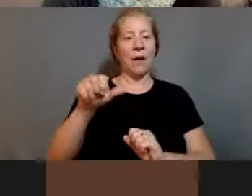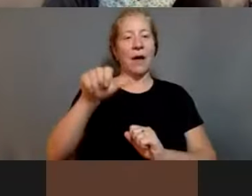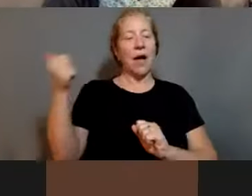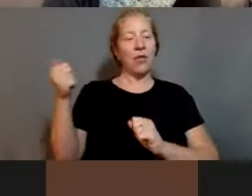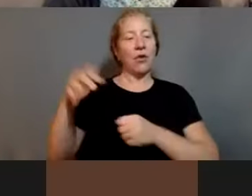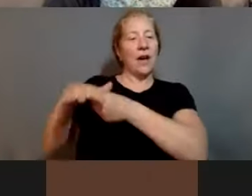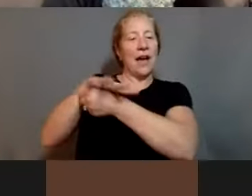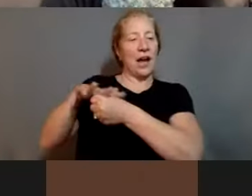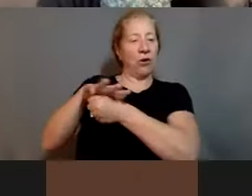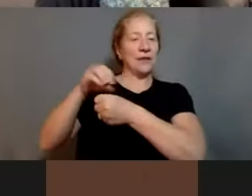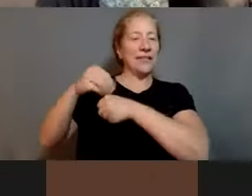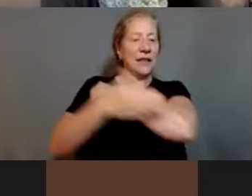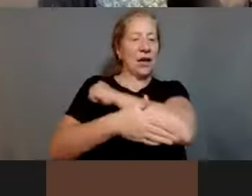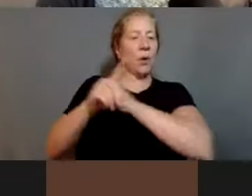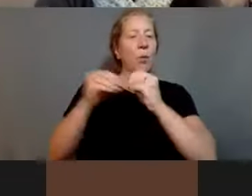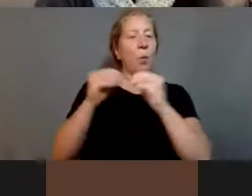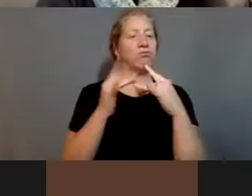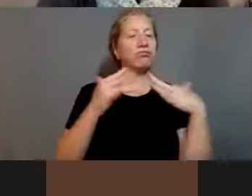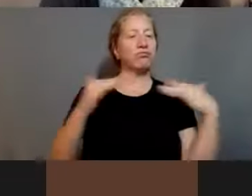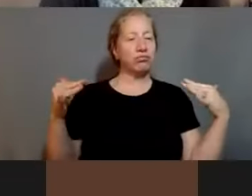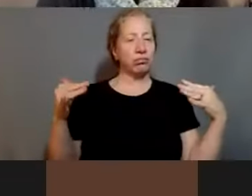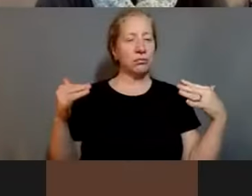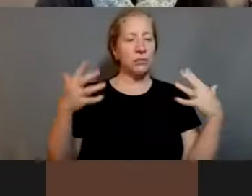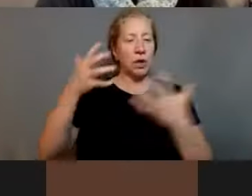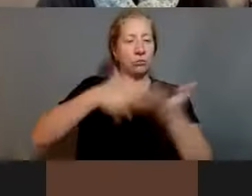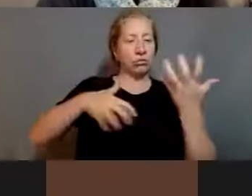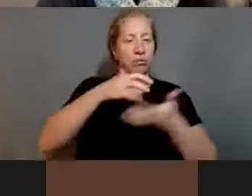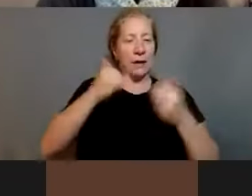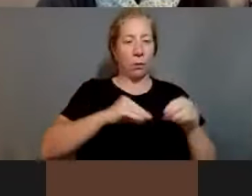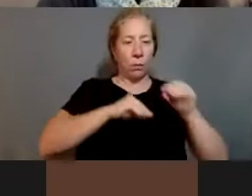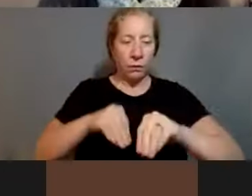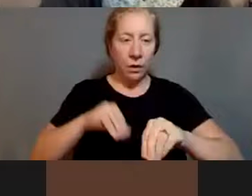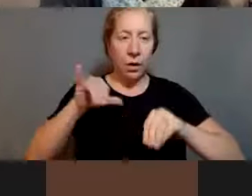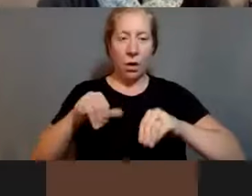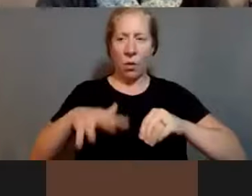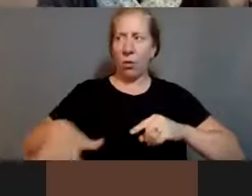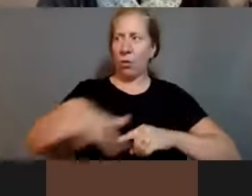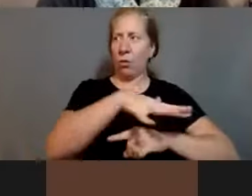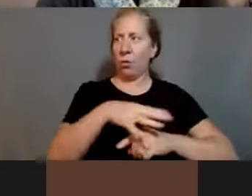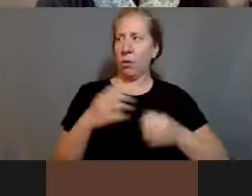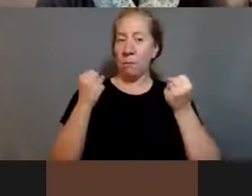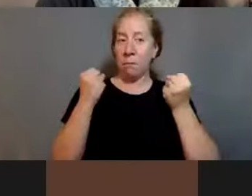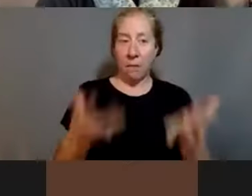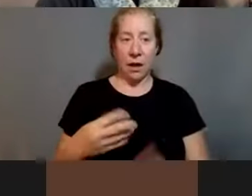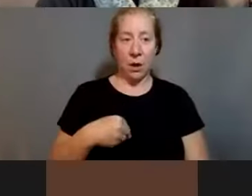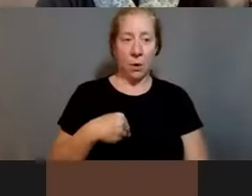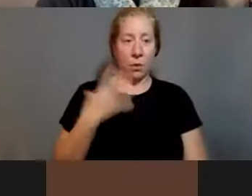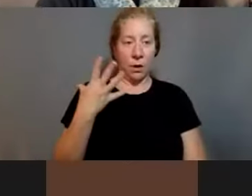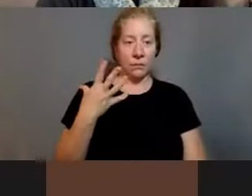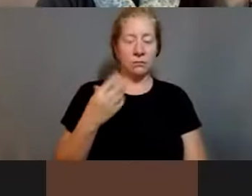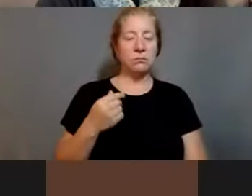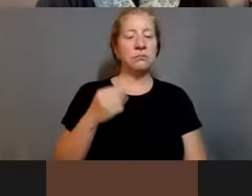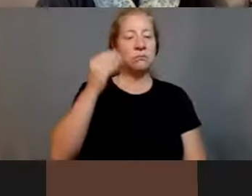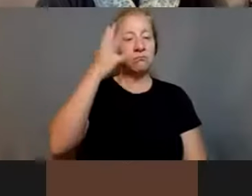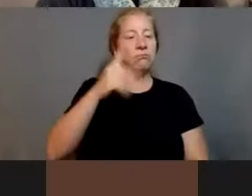diverse locations, and we find ourselves in a predominantly white space, we purposely, when we have